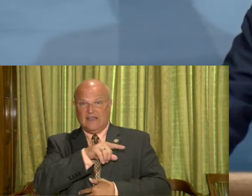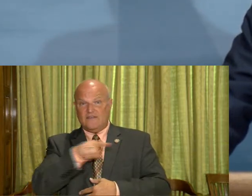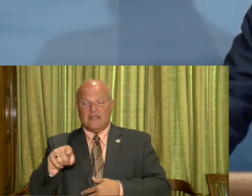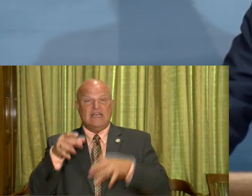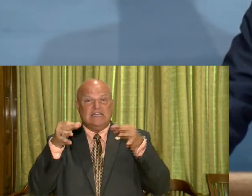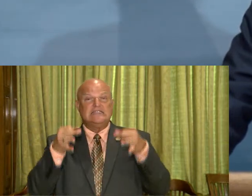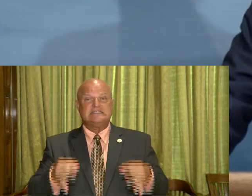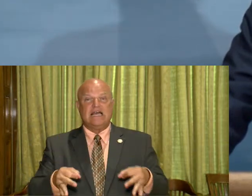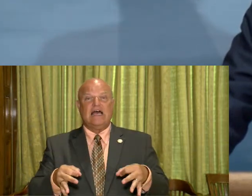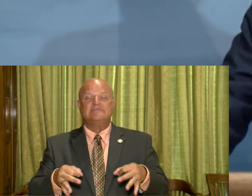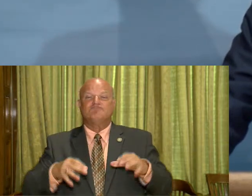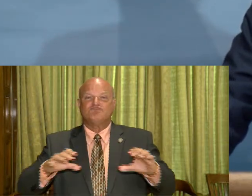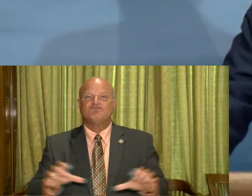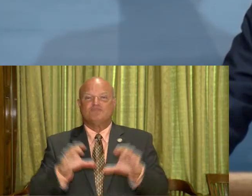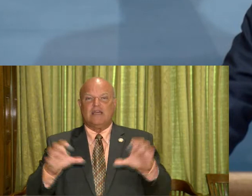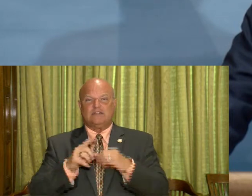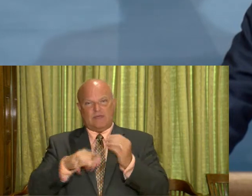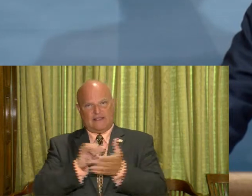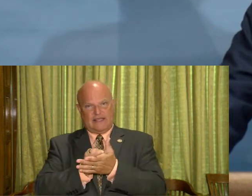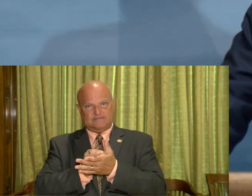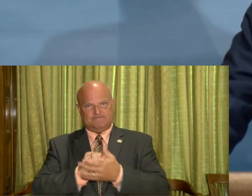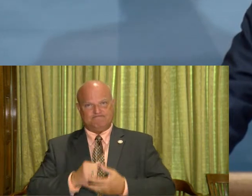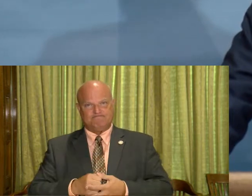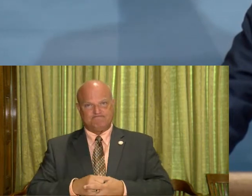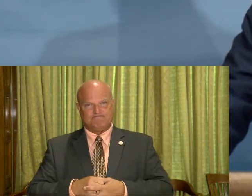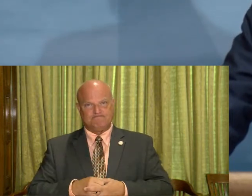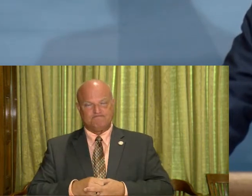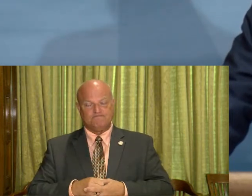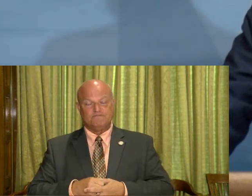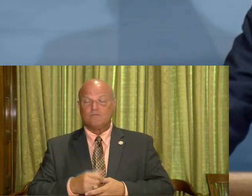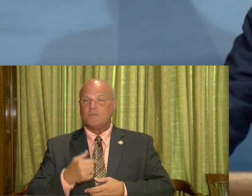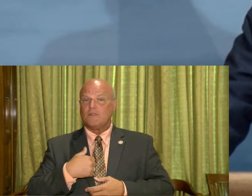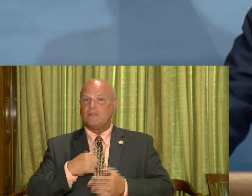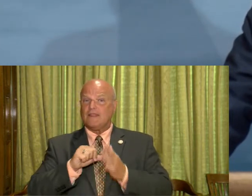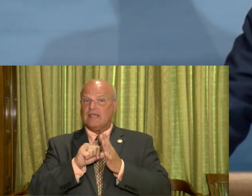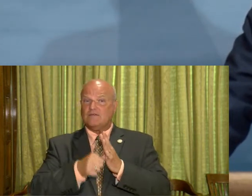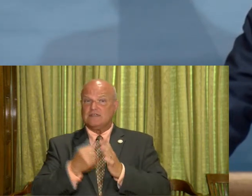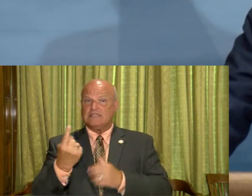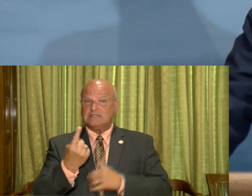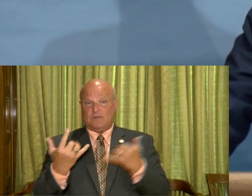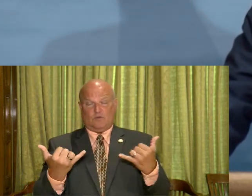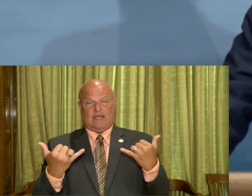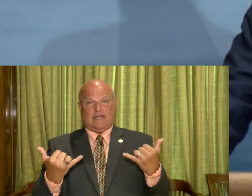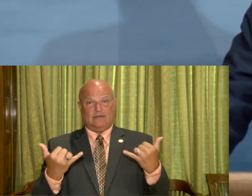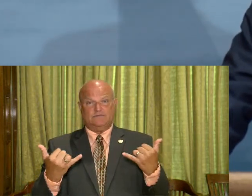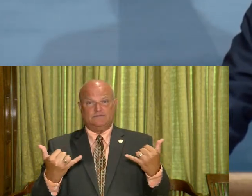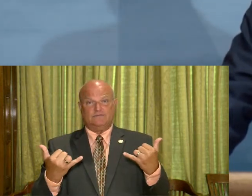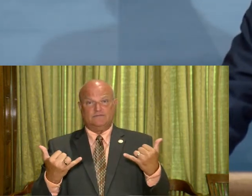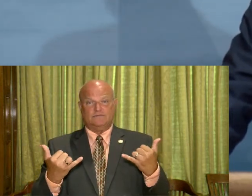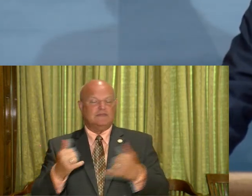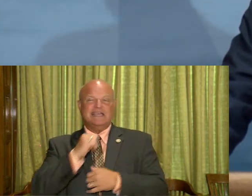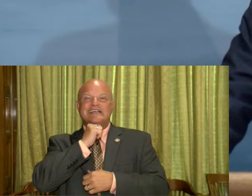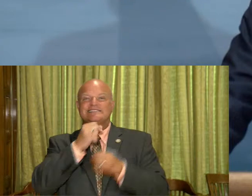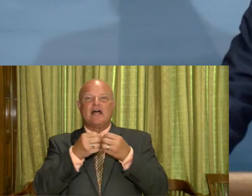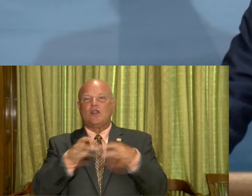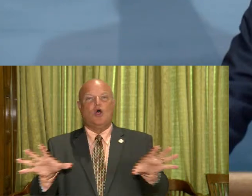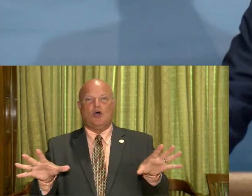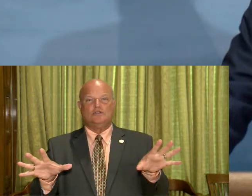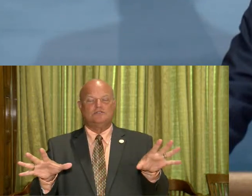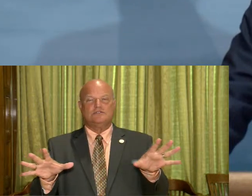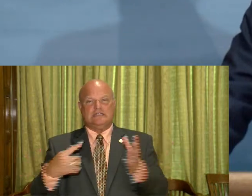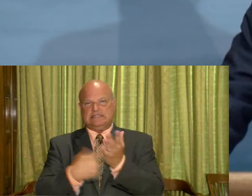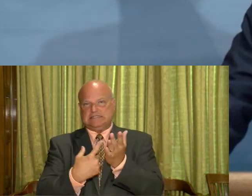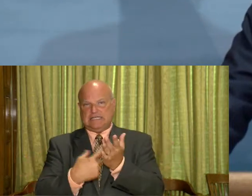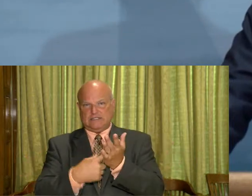decide to take action in that regard. Let me emphasize something at this point so that it's not lost in